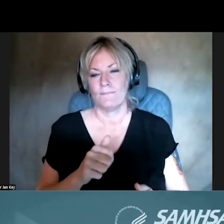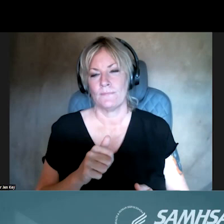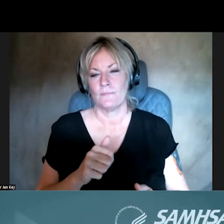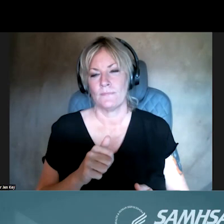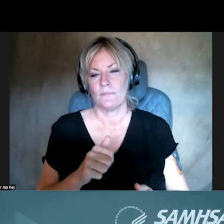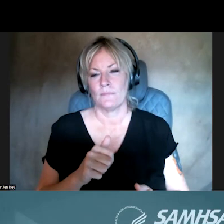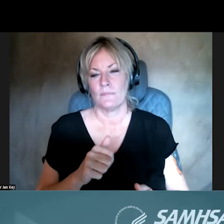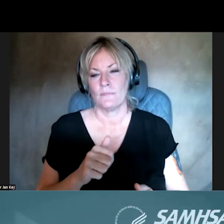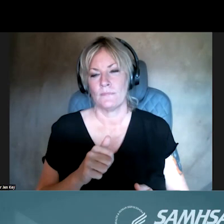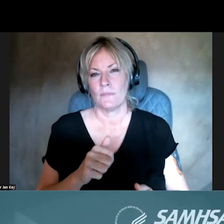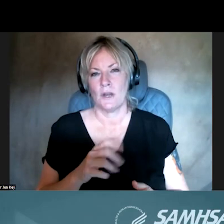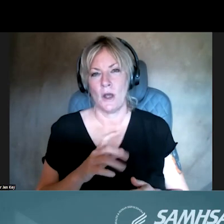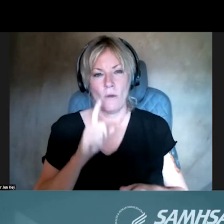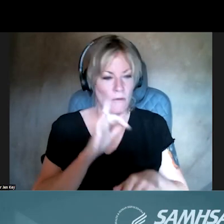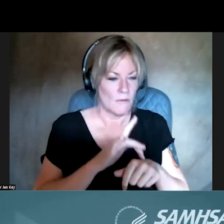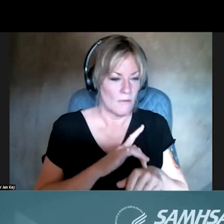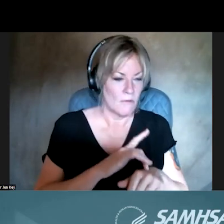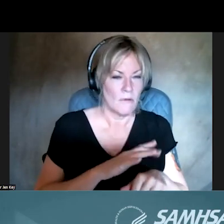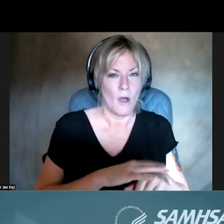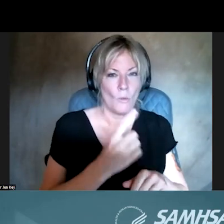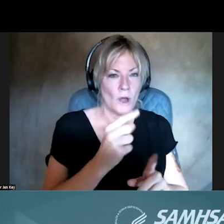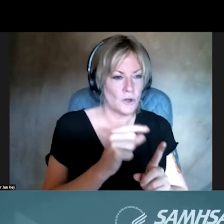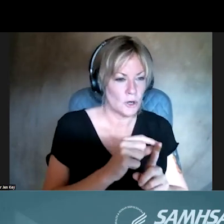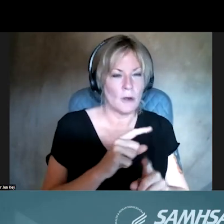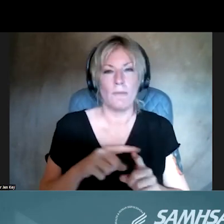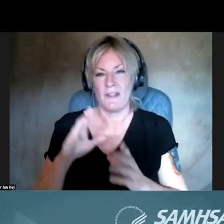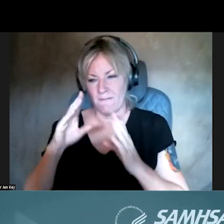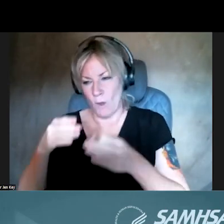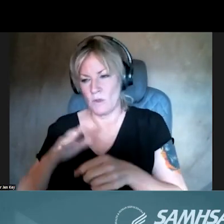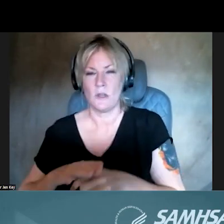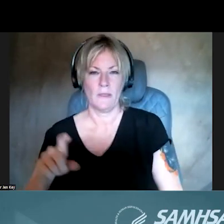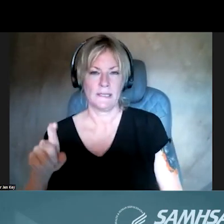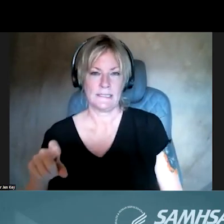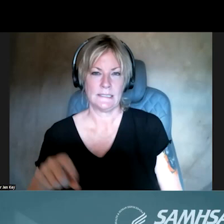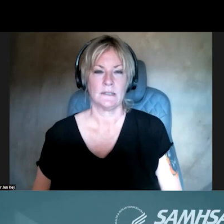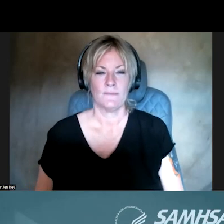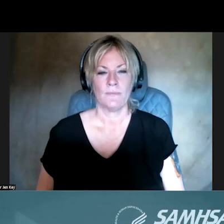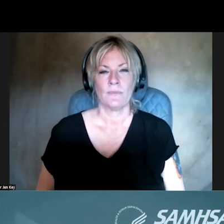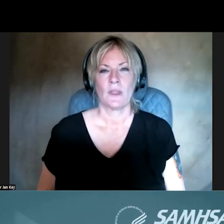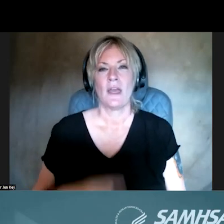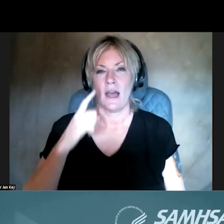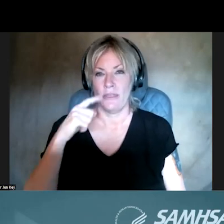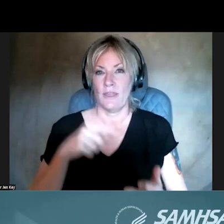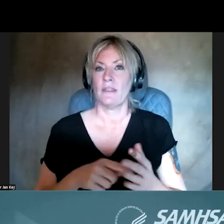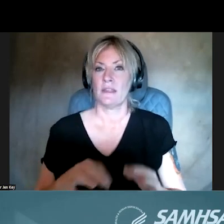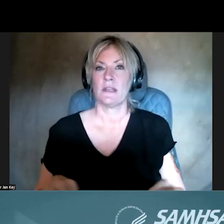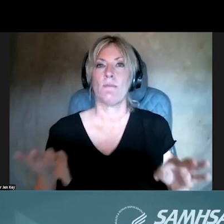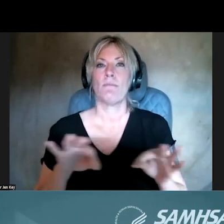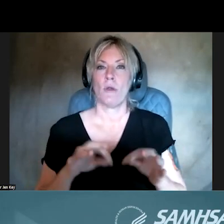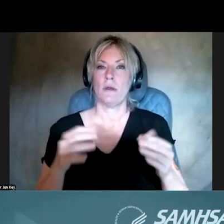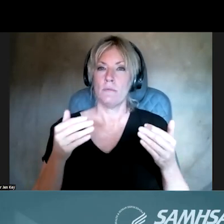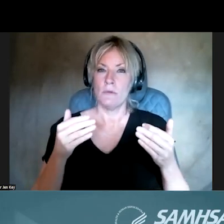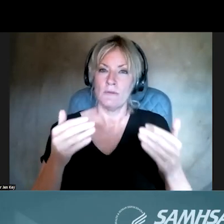anchoring on a certain term, but really anchoring on their need. And so I think that this is really important as we move